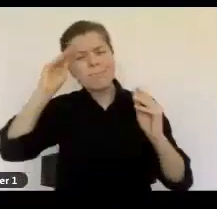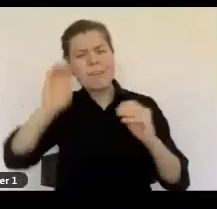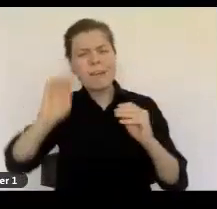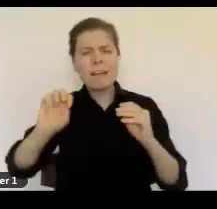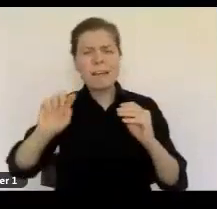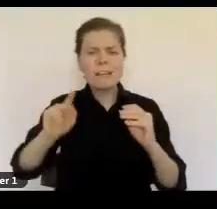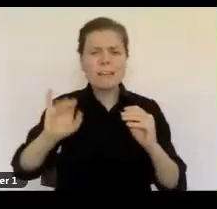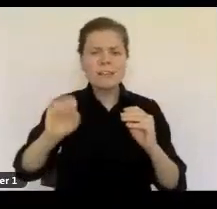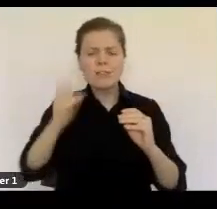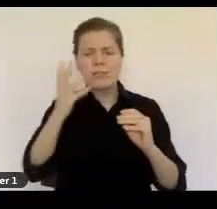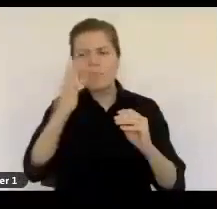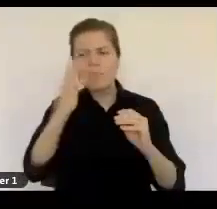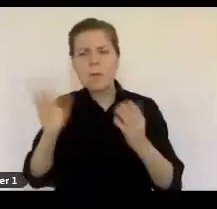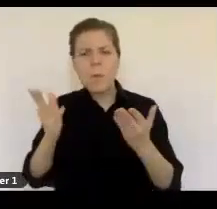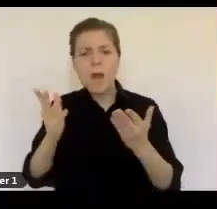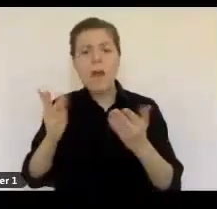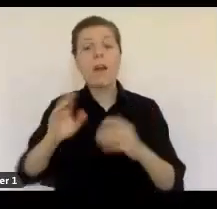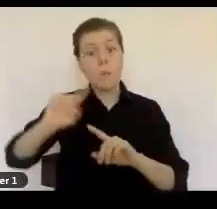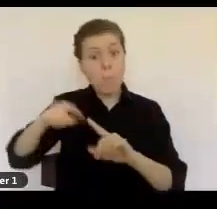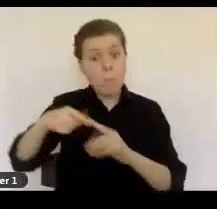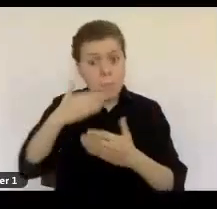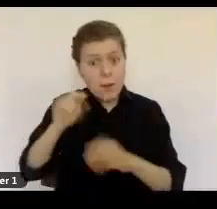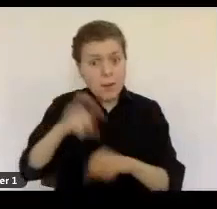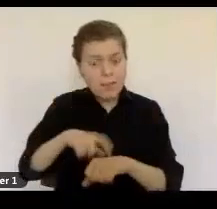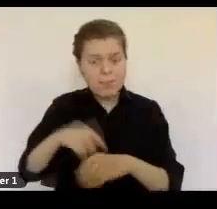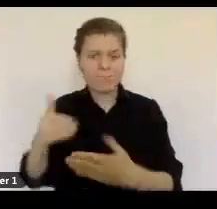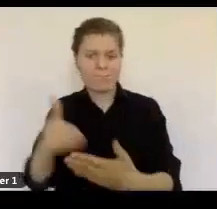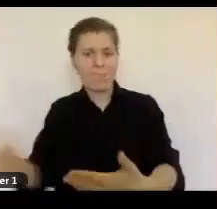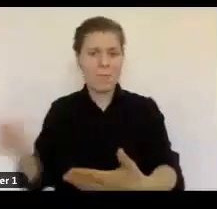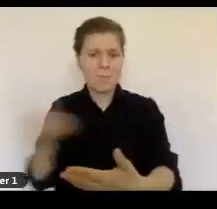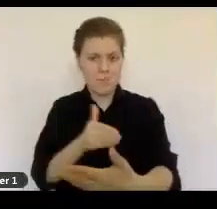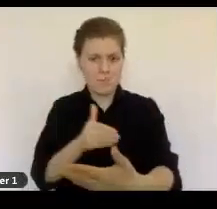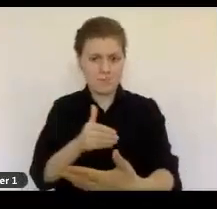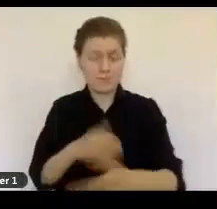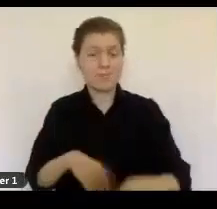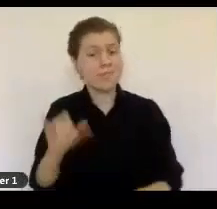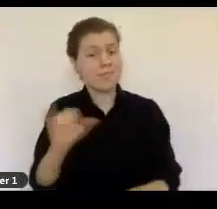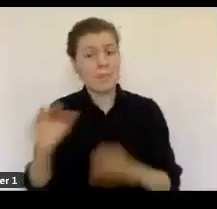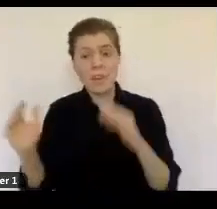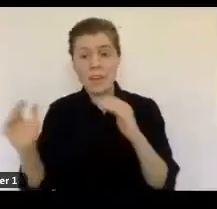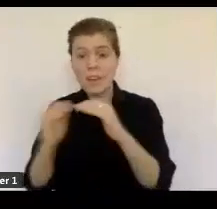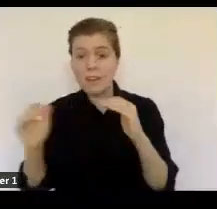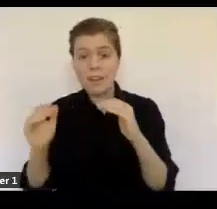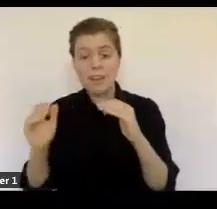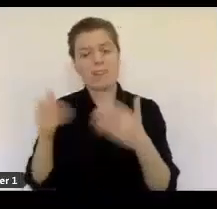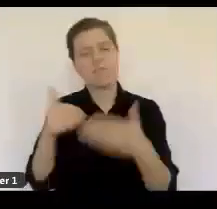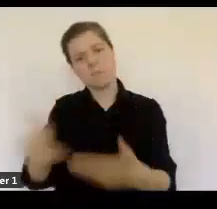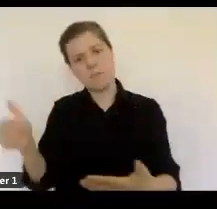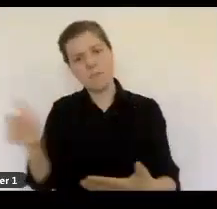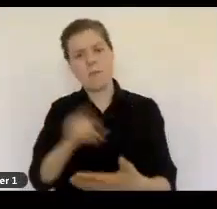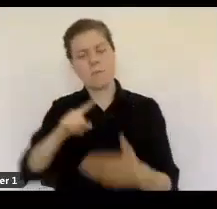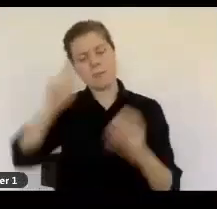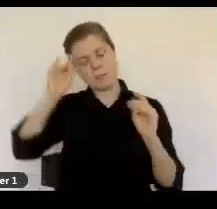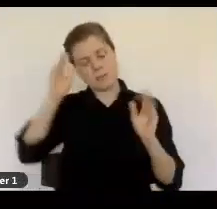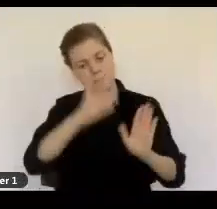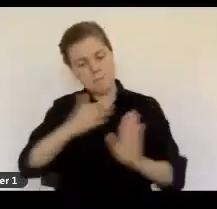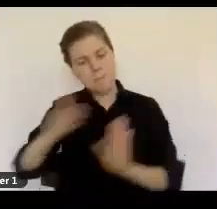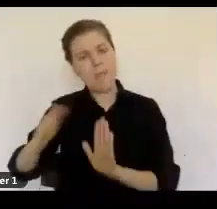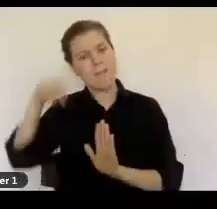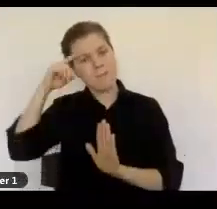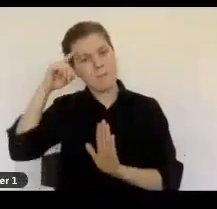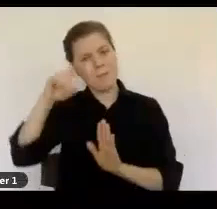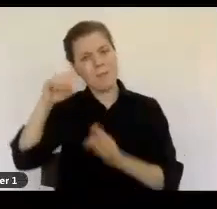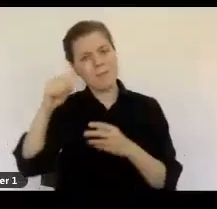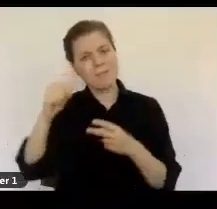an emergency situation is before the situation itself. And when we're talking about equity, equity has to be built